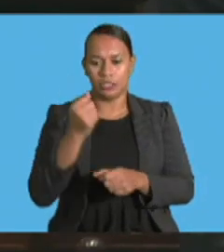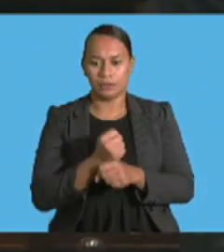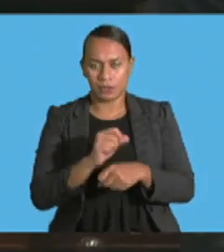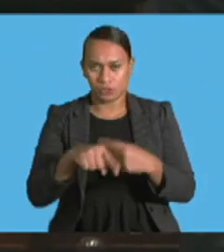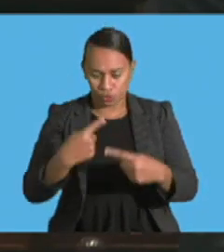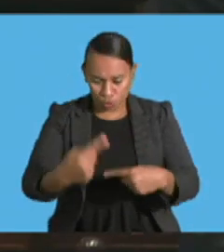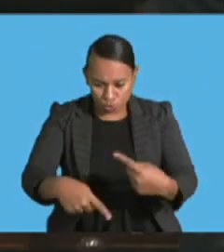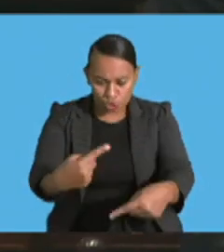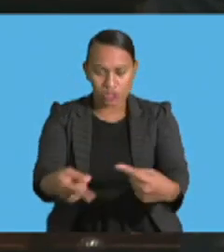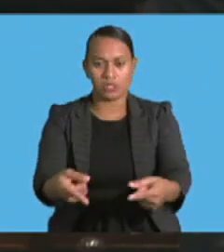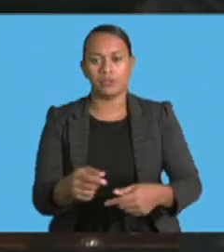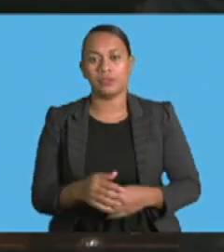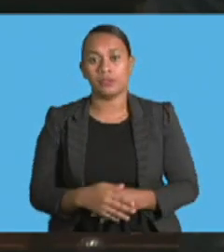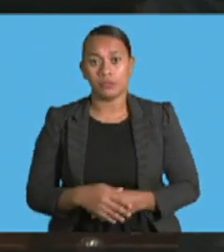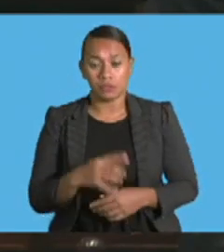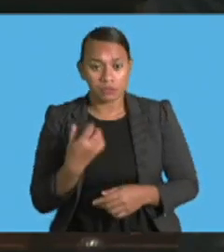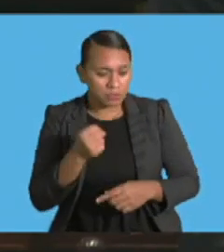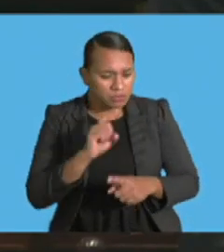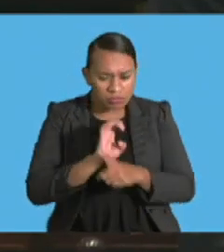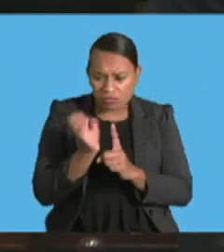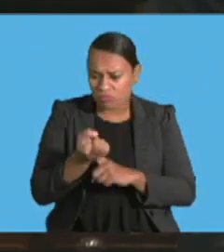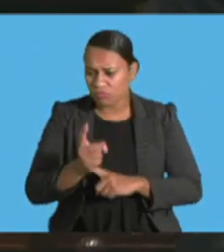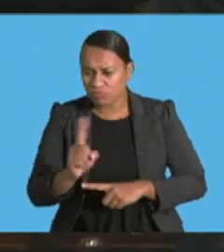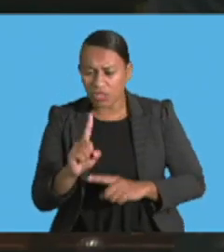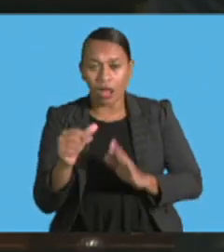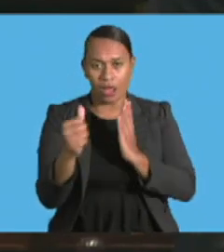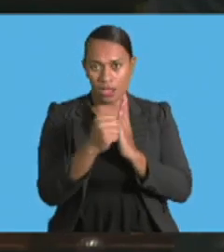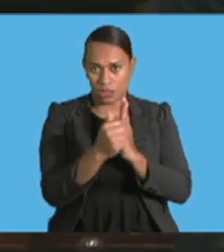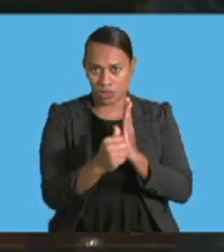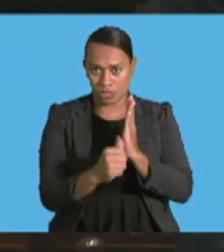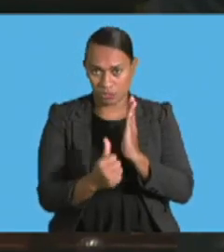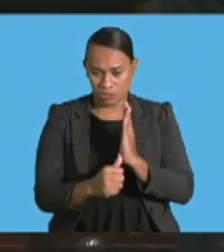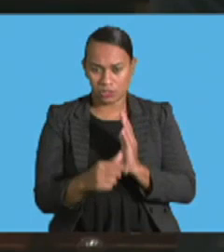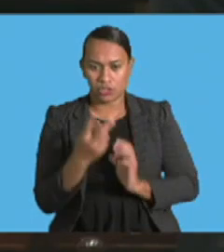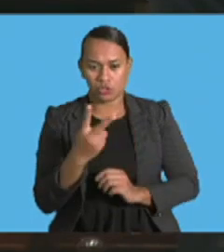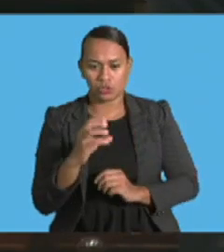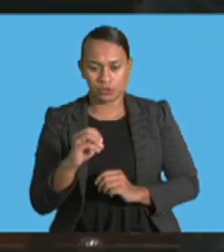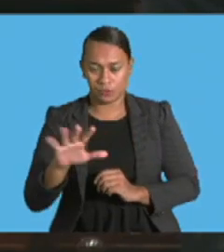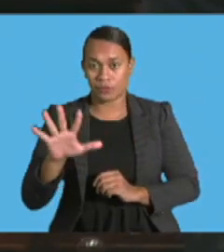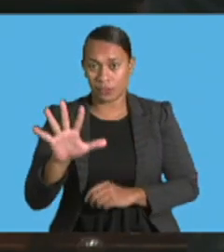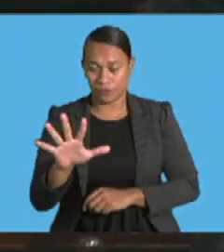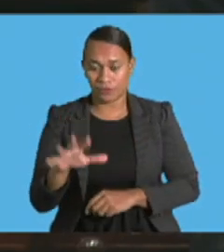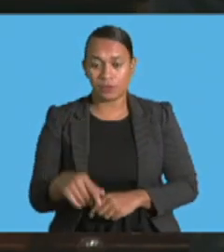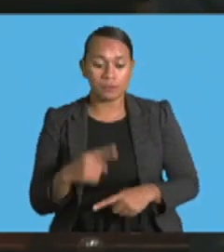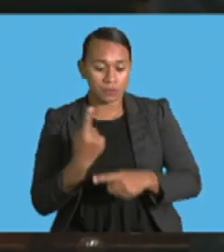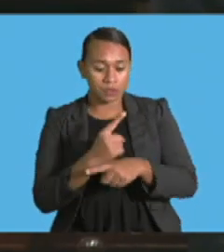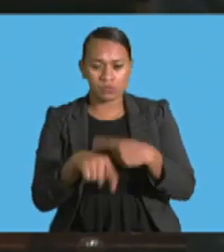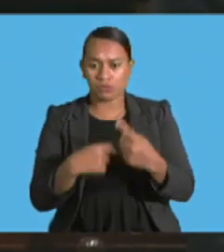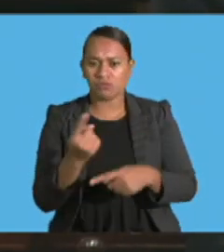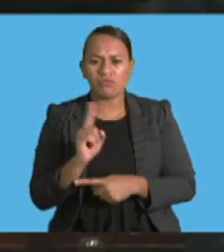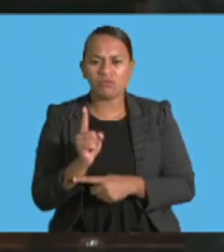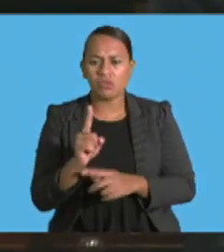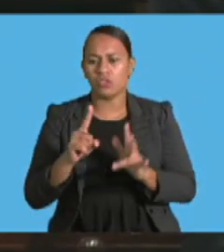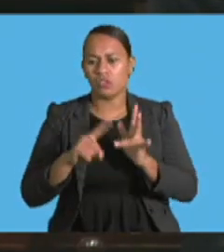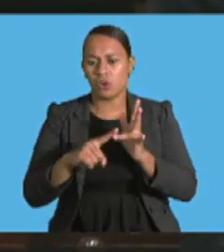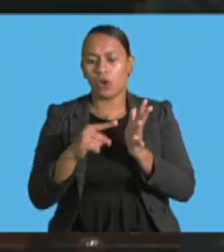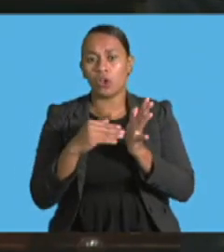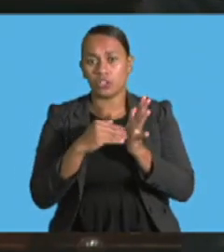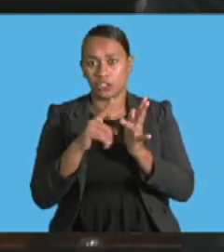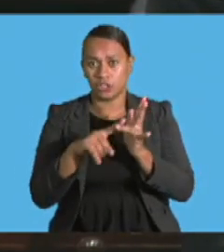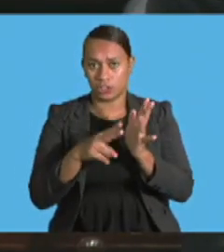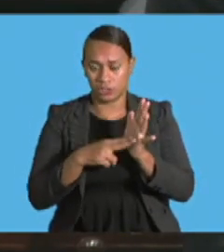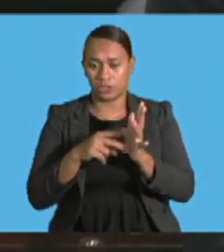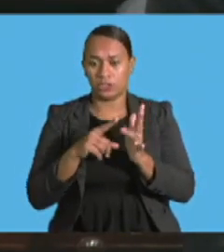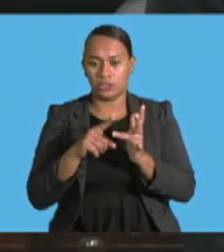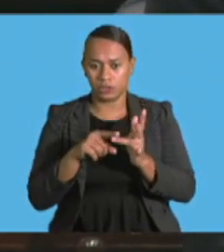Environmental Management Act 2005, the Ozone Depleting Substance Act 1998, the Endangered and Protected